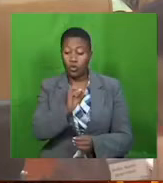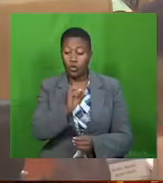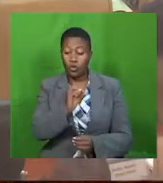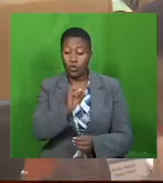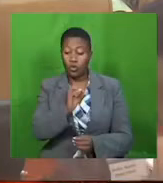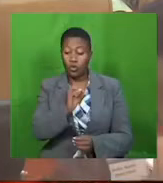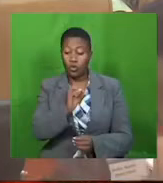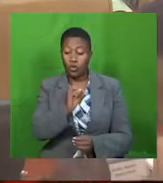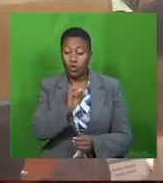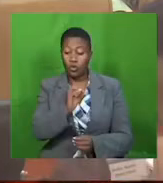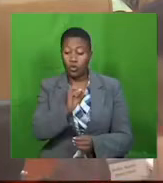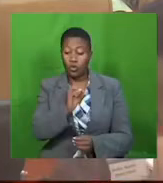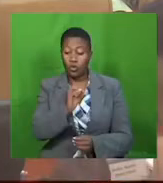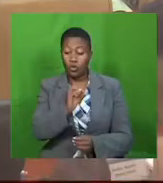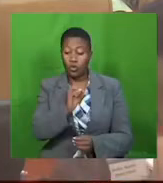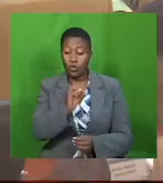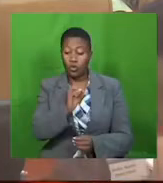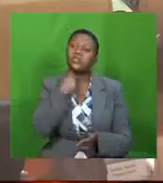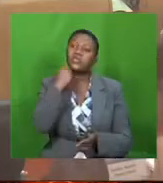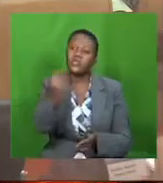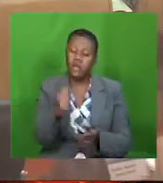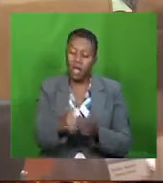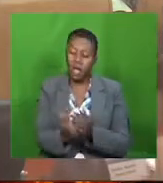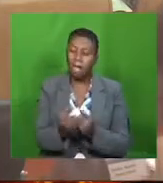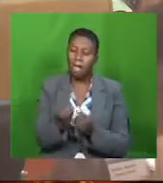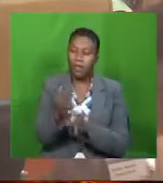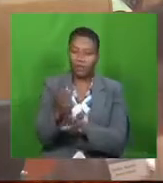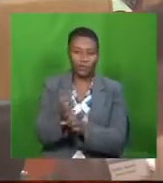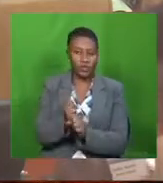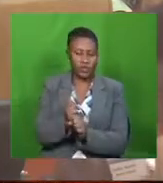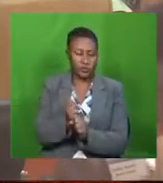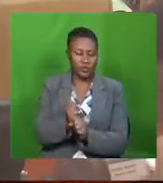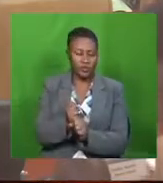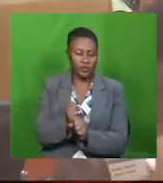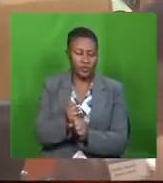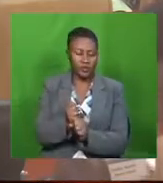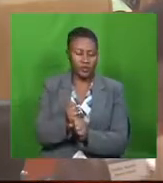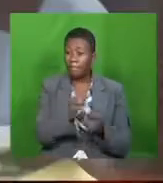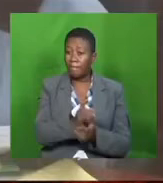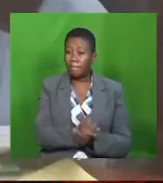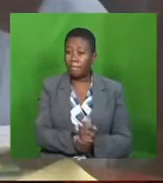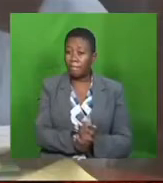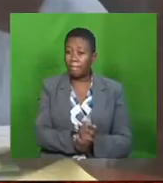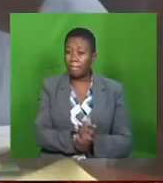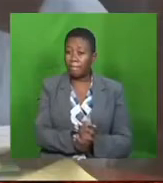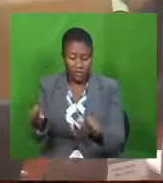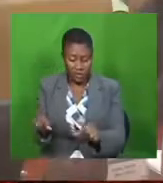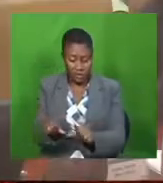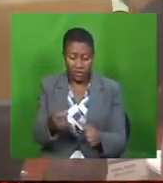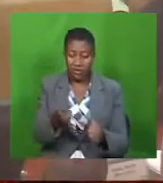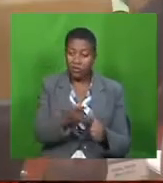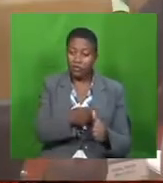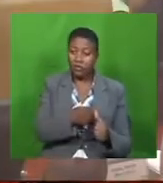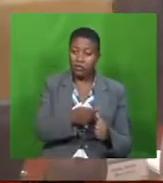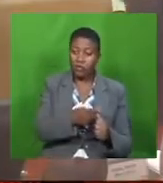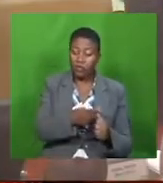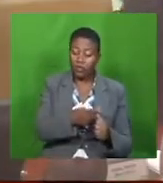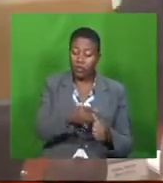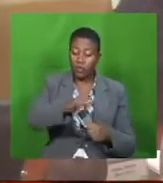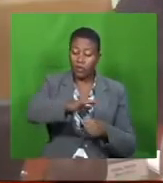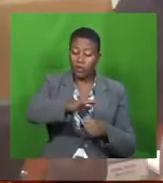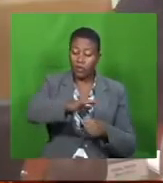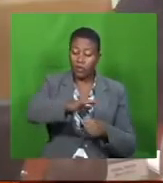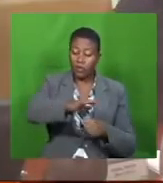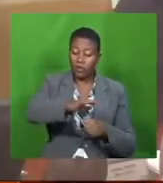original executive. Then consult executive. I know. And expect me fight the COVID. Wrong. ABI a